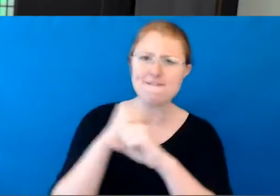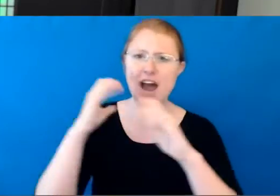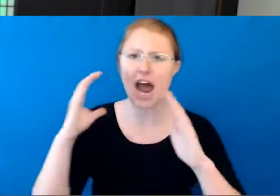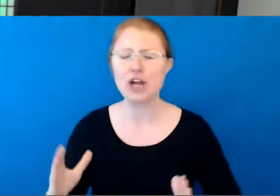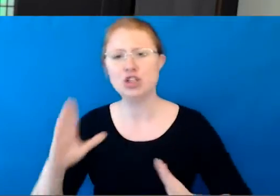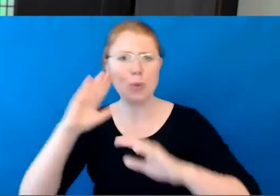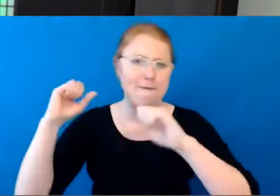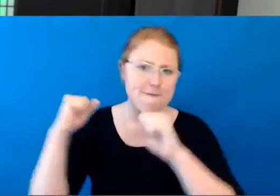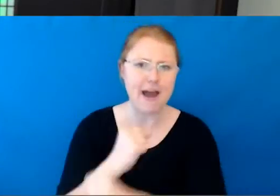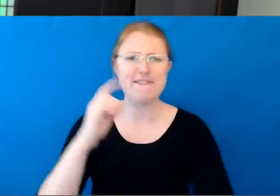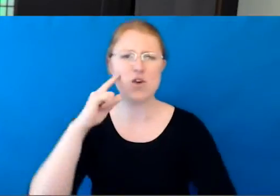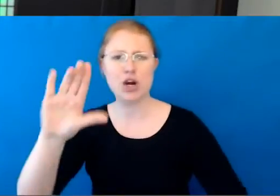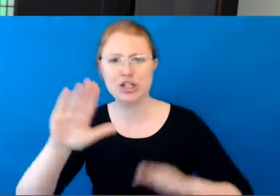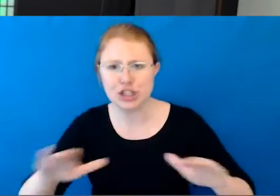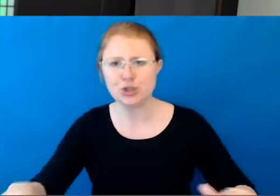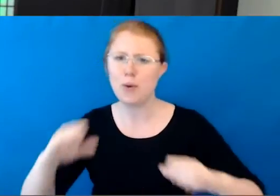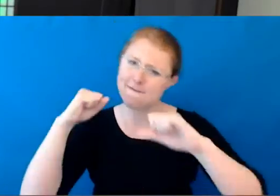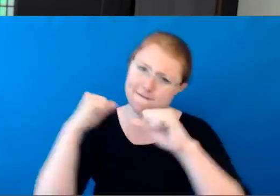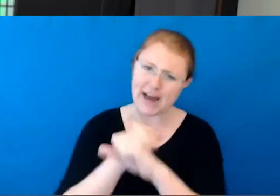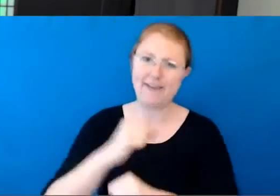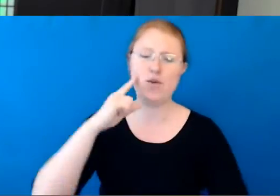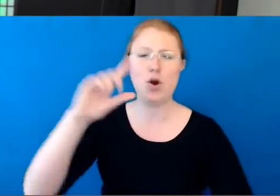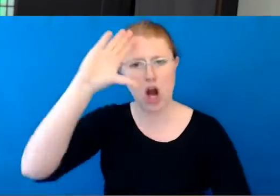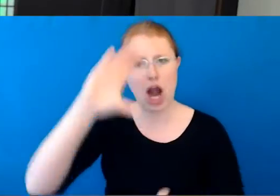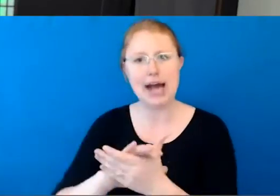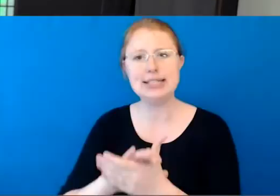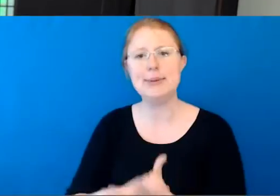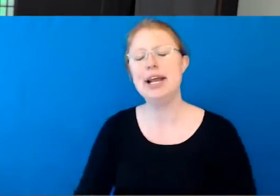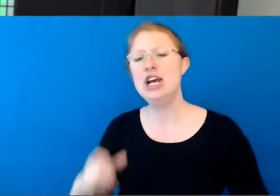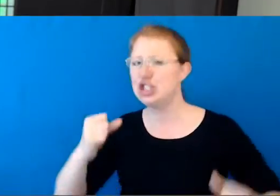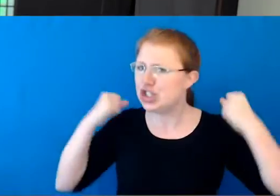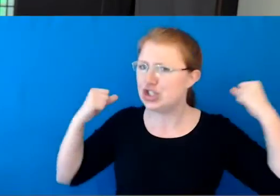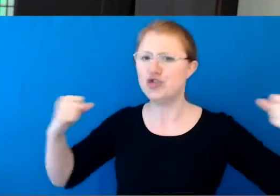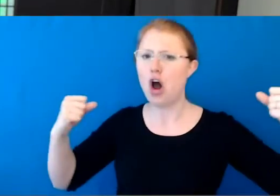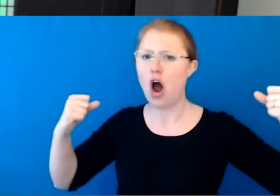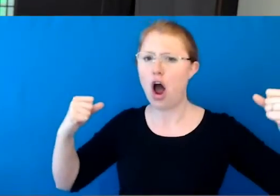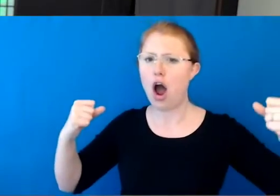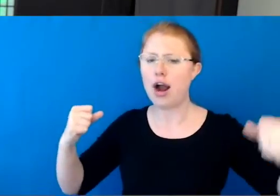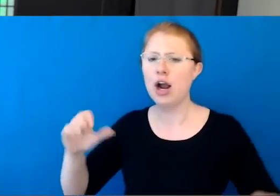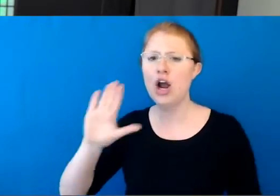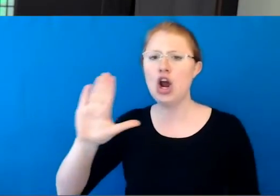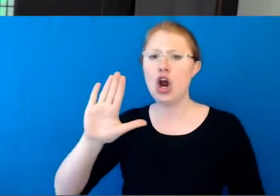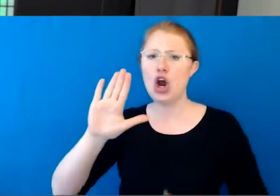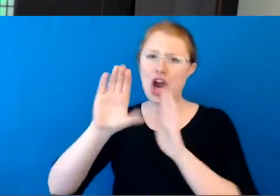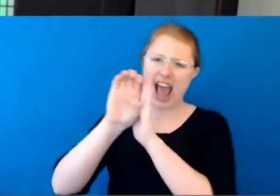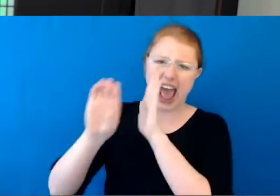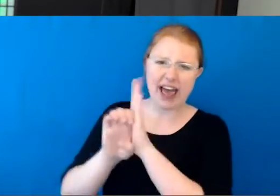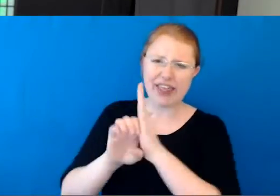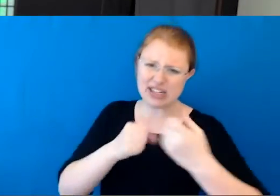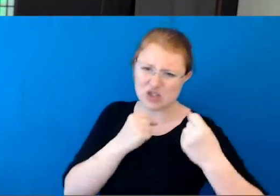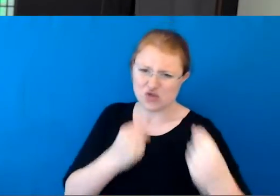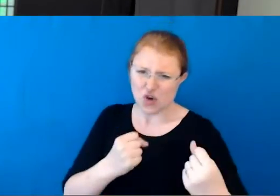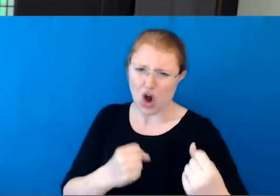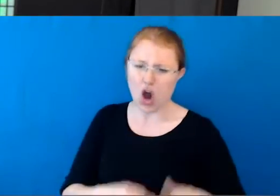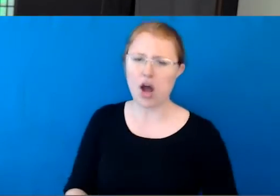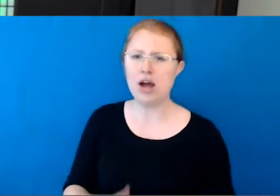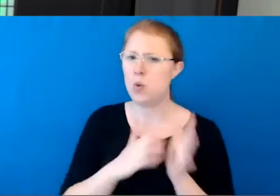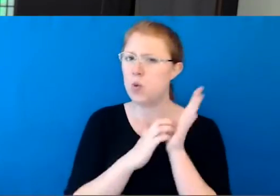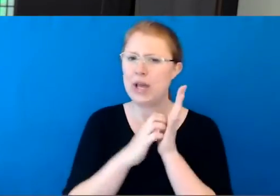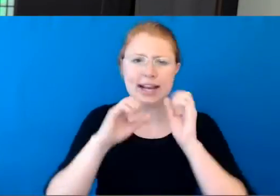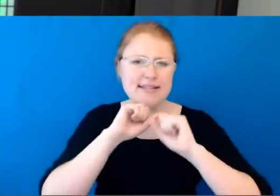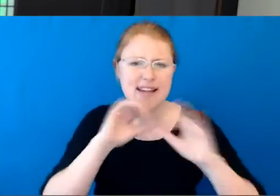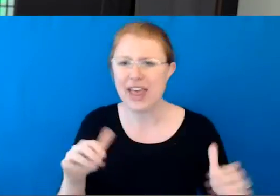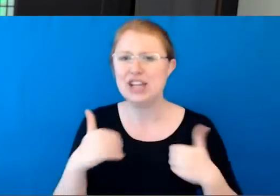husband. She's strong in her value. She's valuable because she has gifts and she has talents